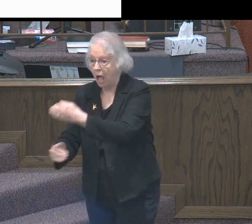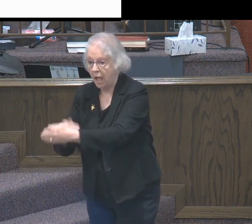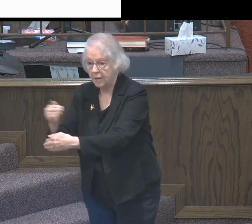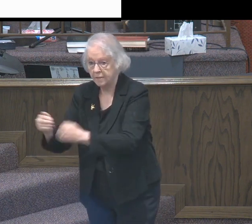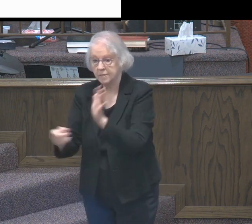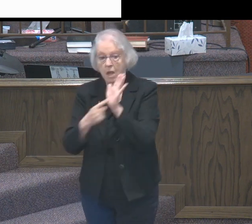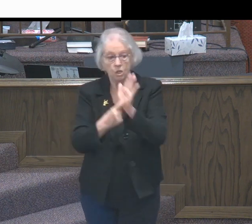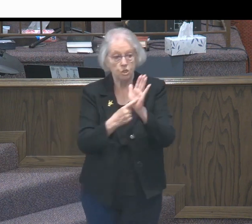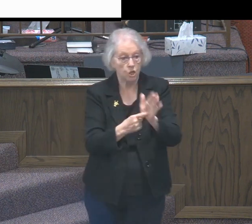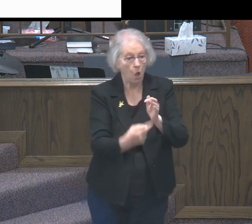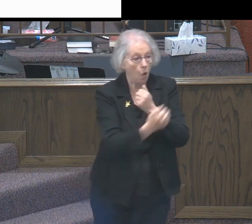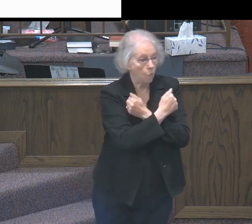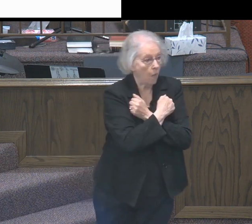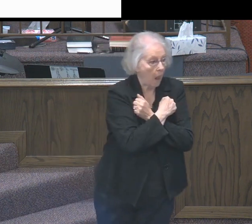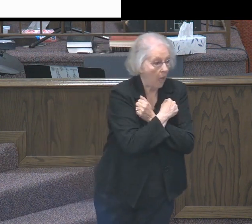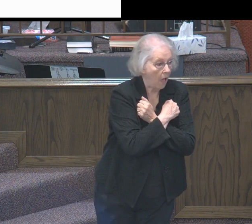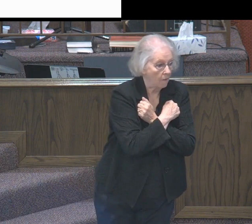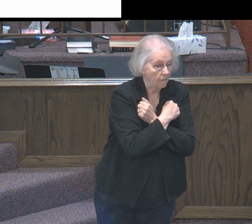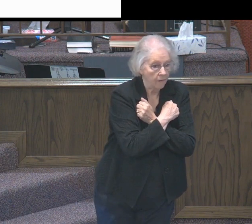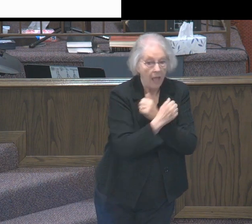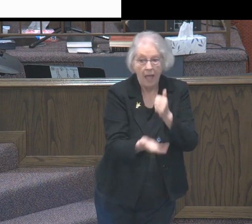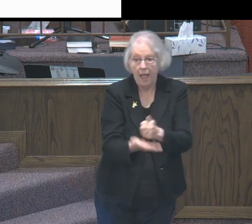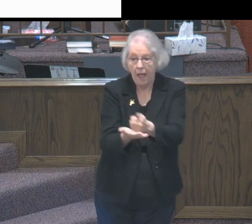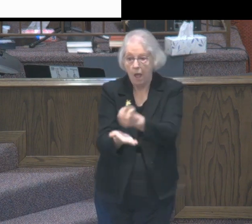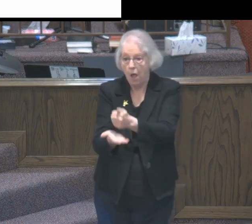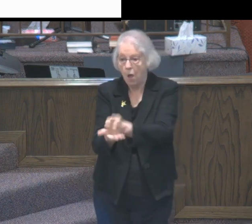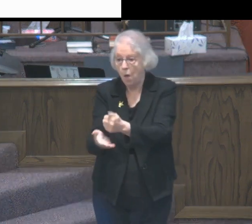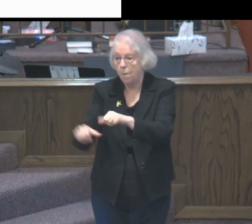only requires outward obedience.